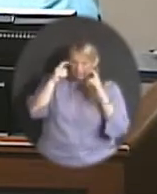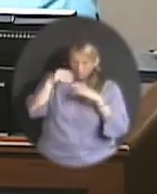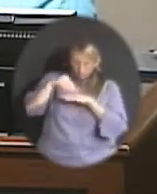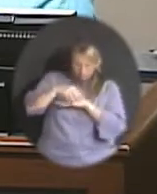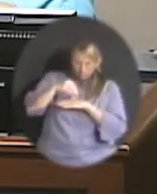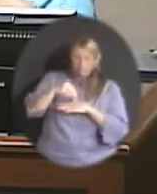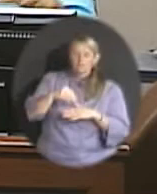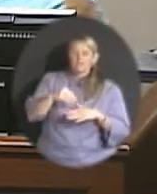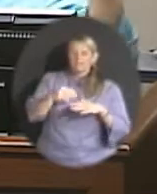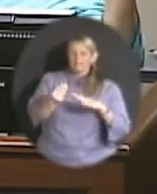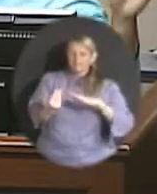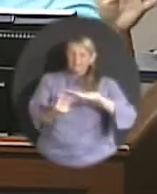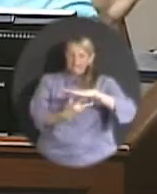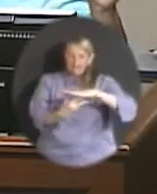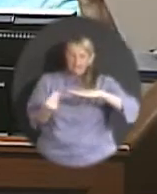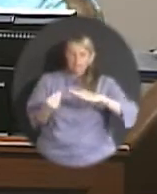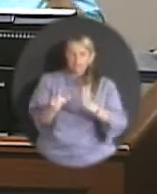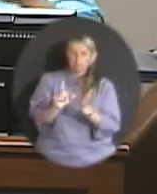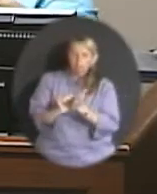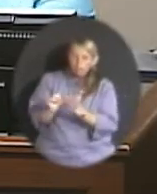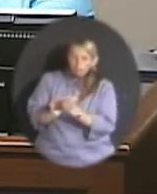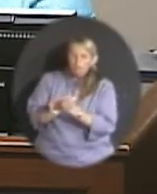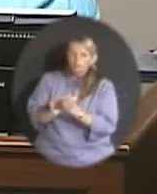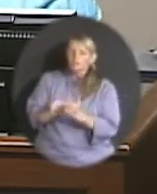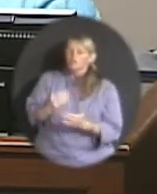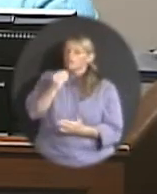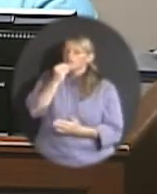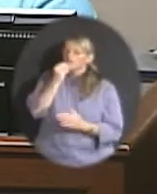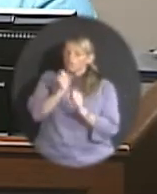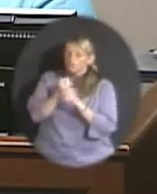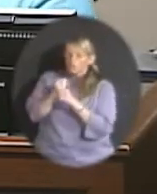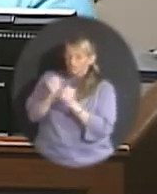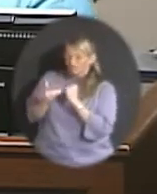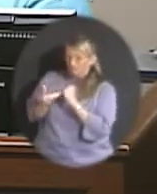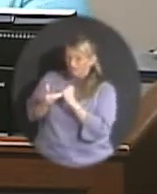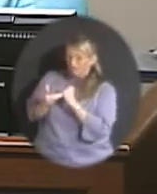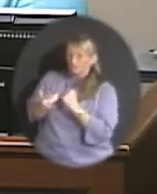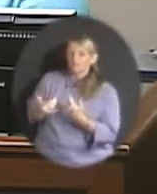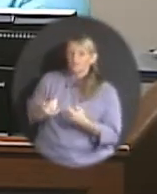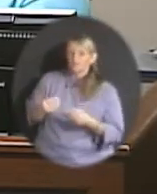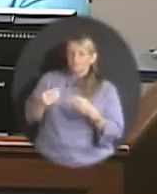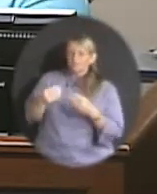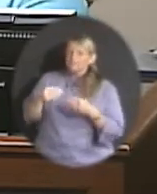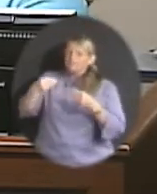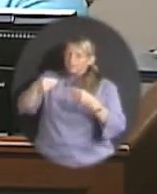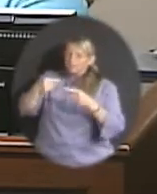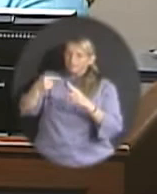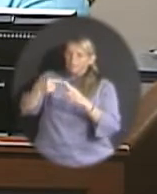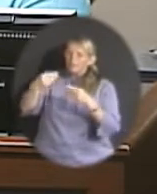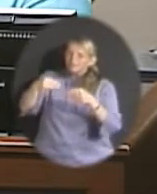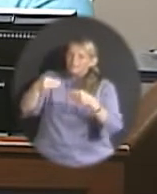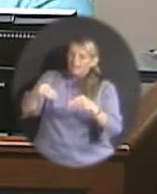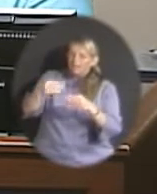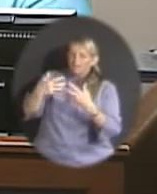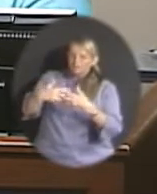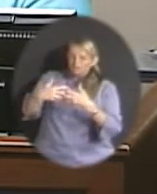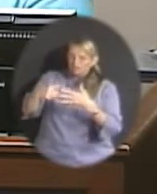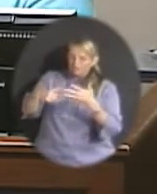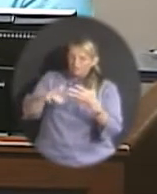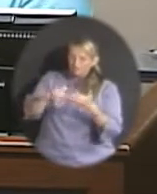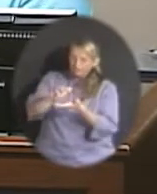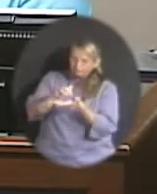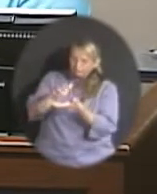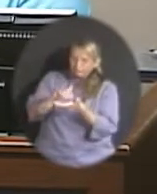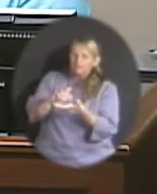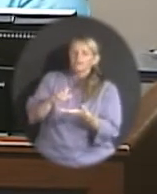and printers and our food production technology with their point of sale machines. So we're just talking right now with desktops and laptops. So we're